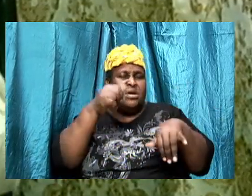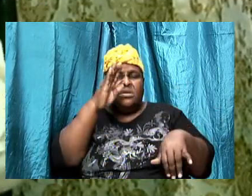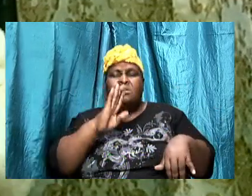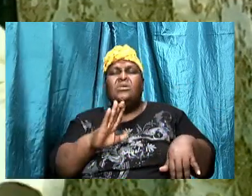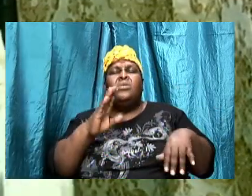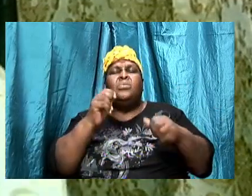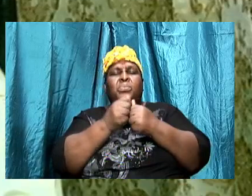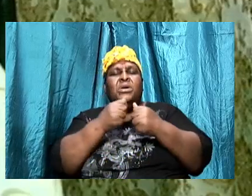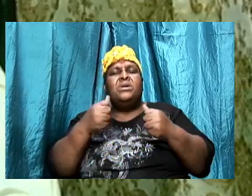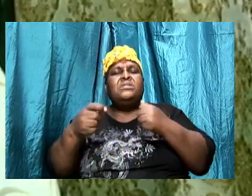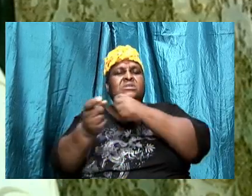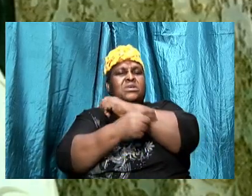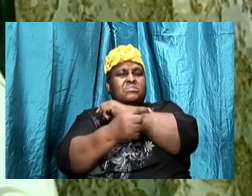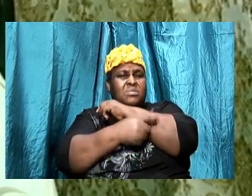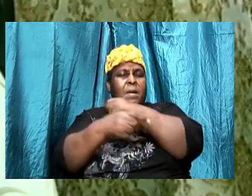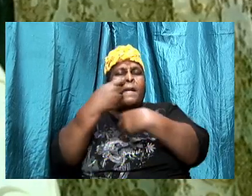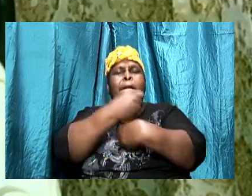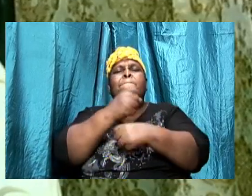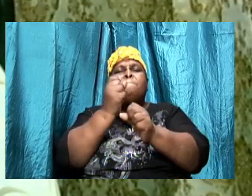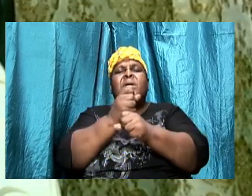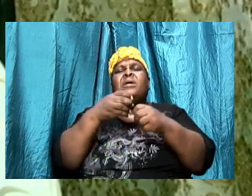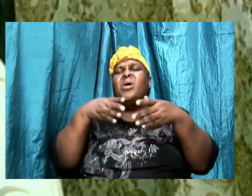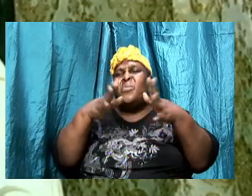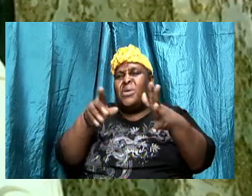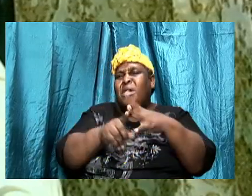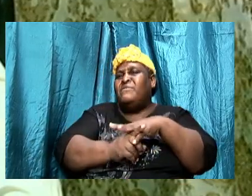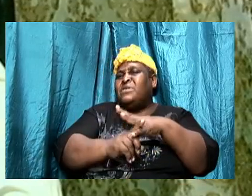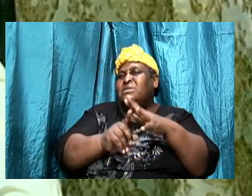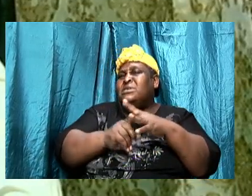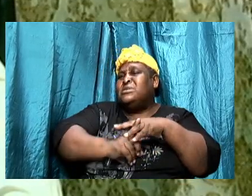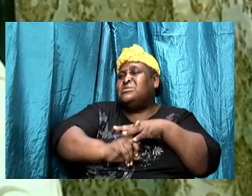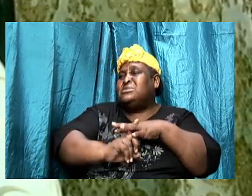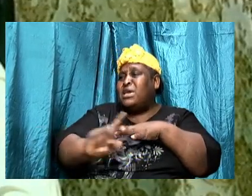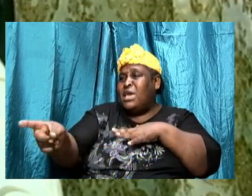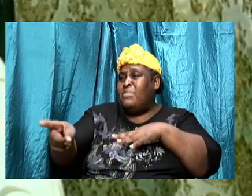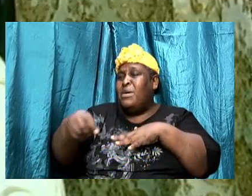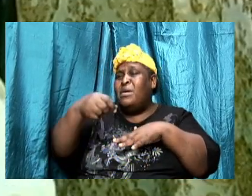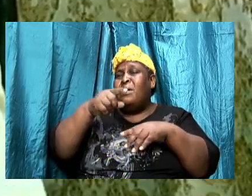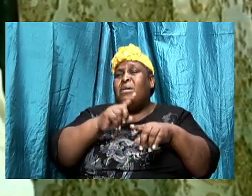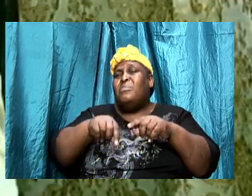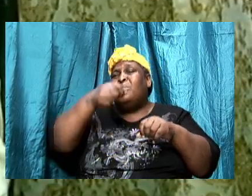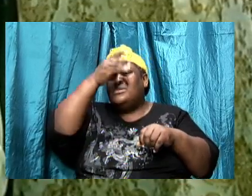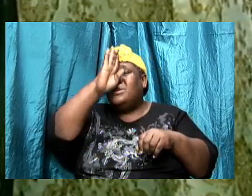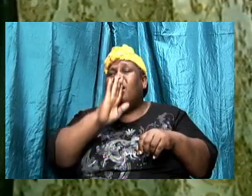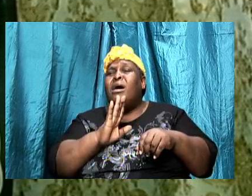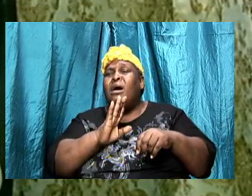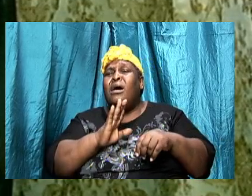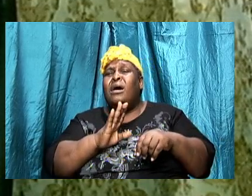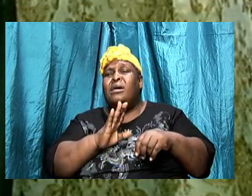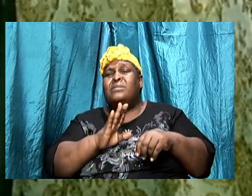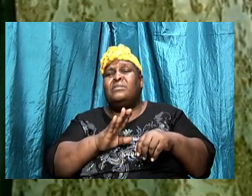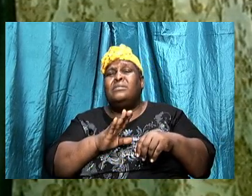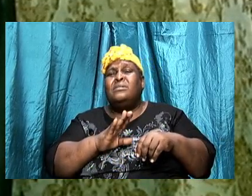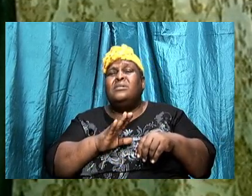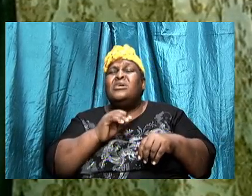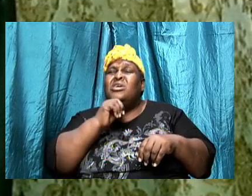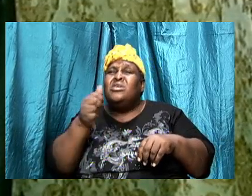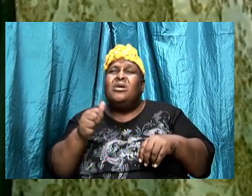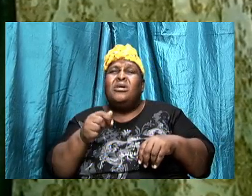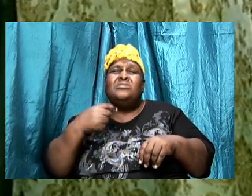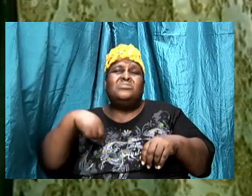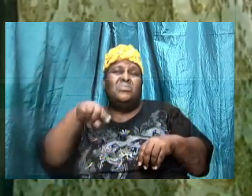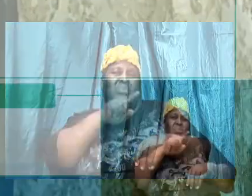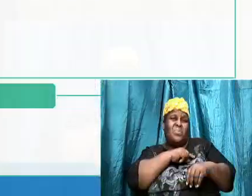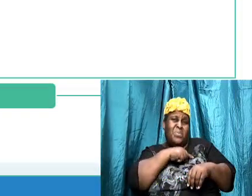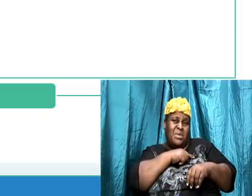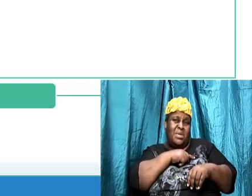temptation, provide a way of escape. Not that we might escape the temptation, but that we are able to bear the